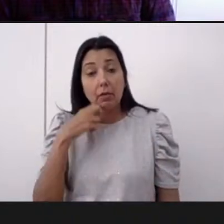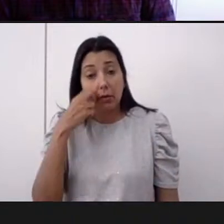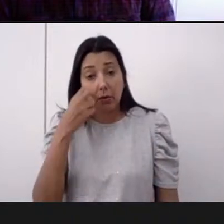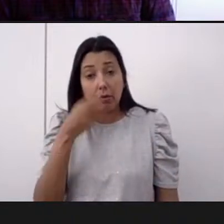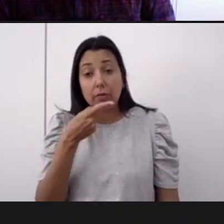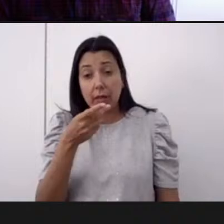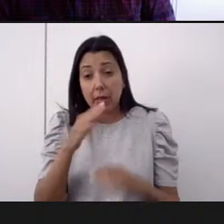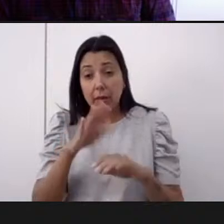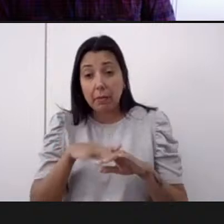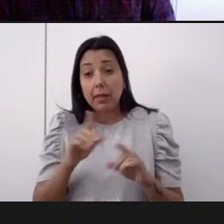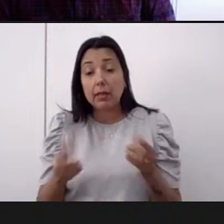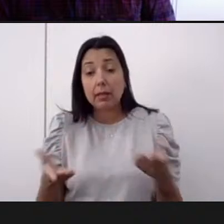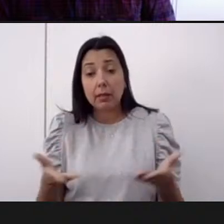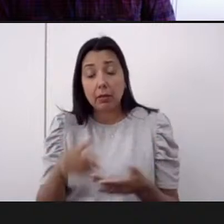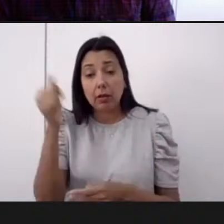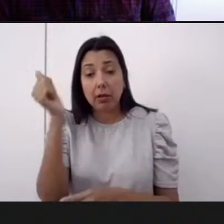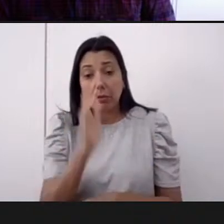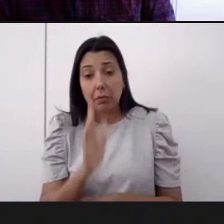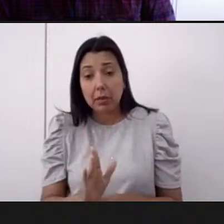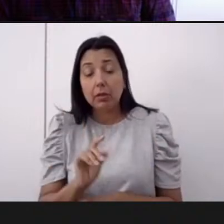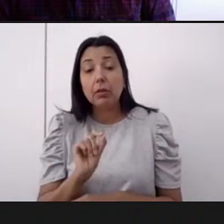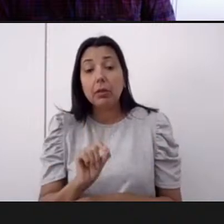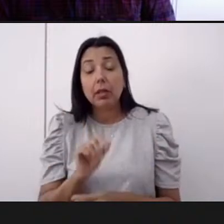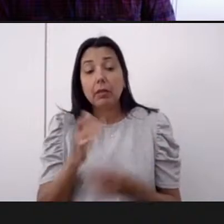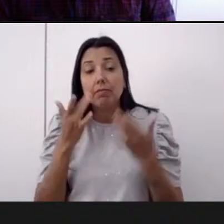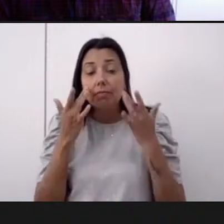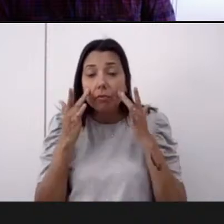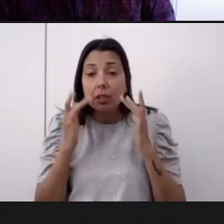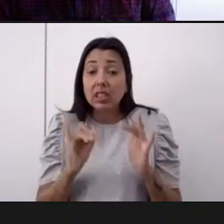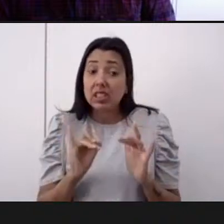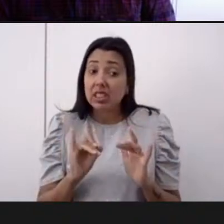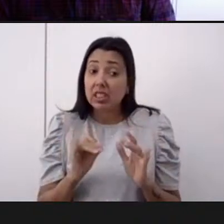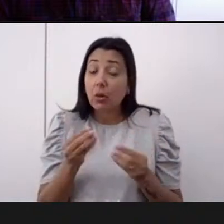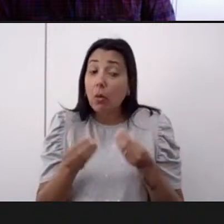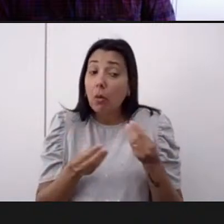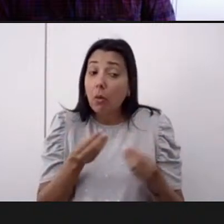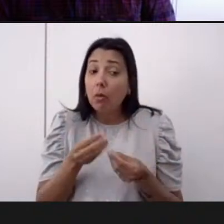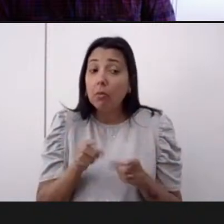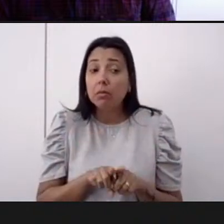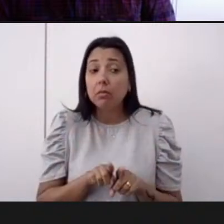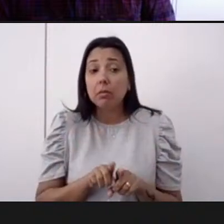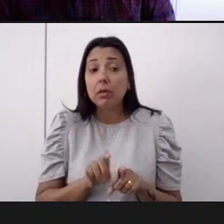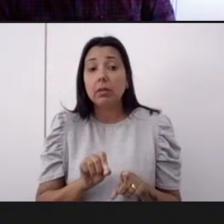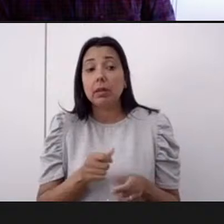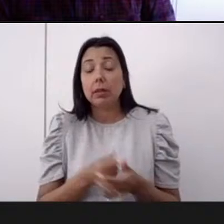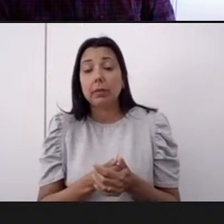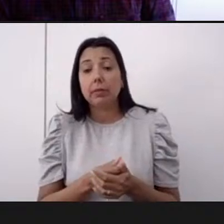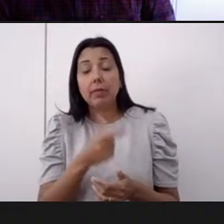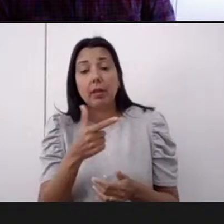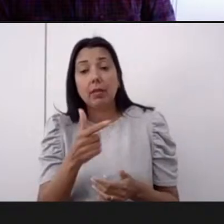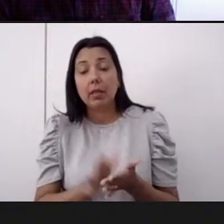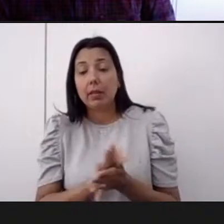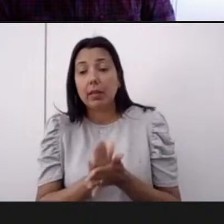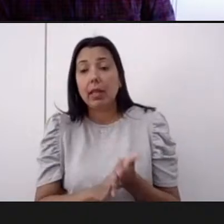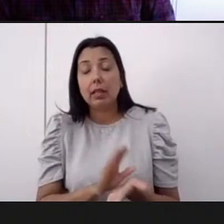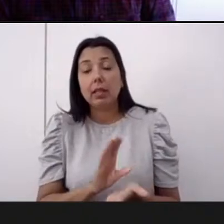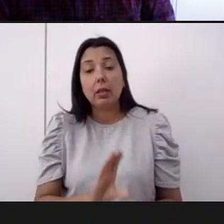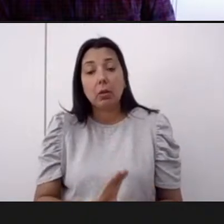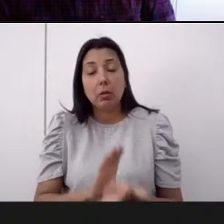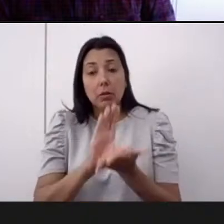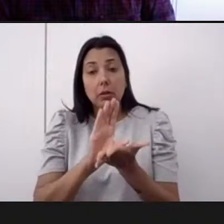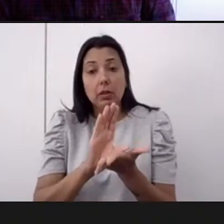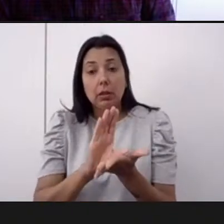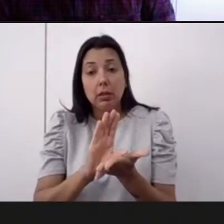Brazil. I don't know how to I have no advice to tell on this,